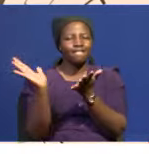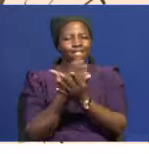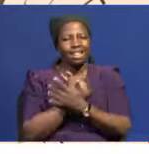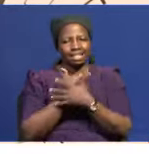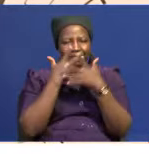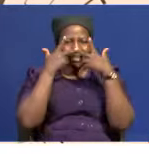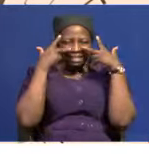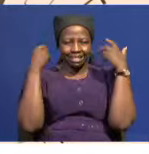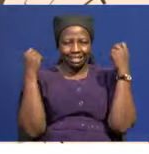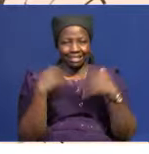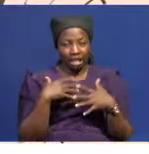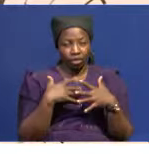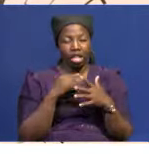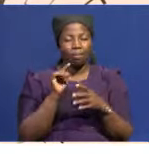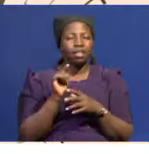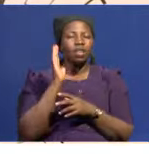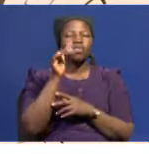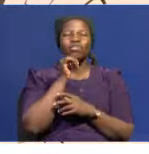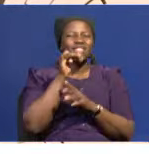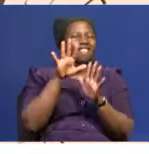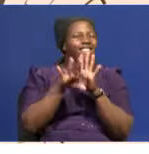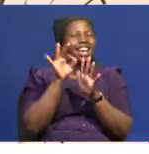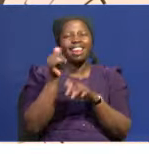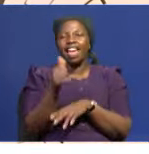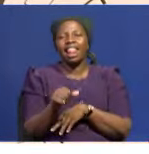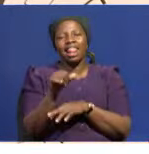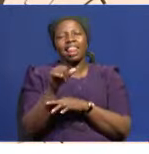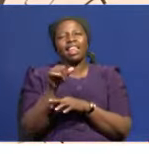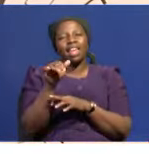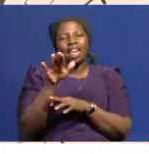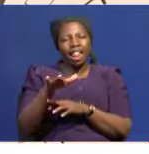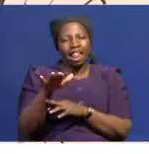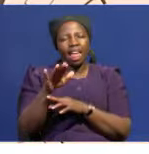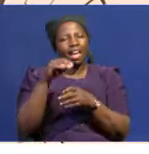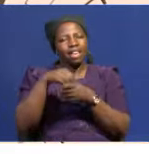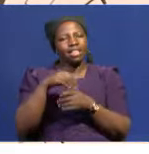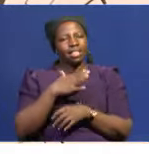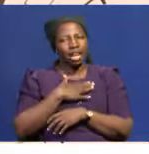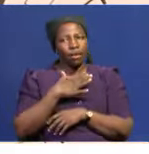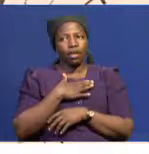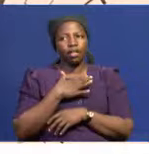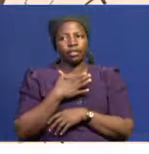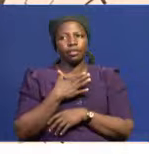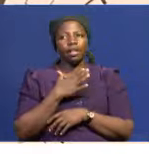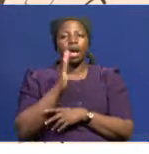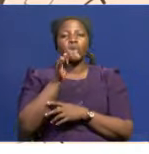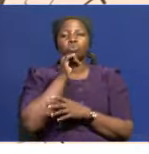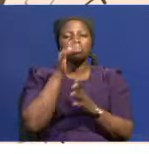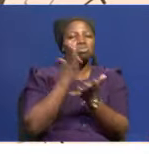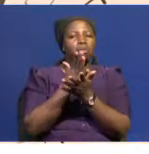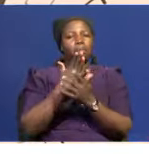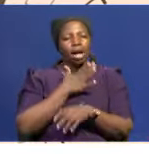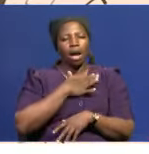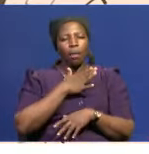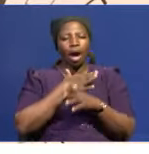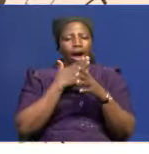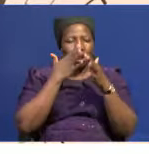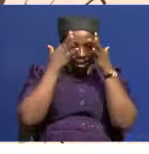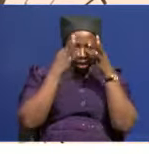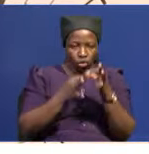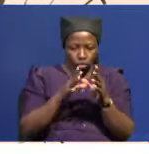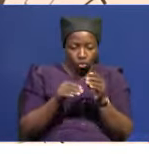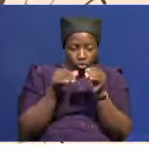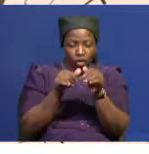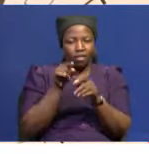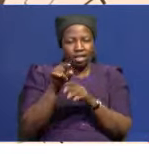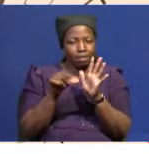sanctuary on our shores, and we shall not falter in our resolve to combat this scourge with